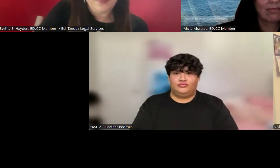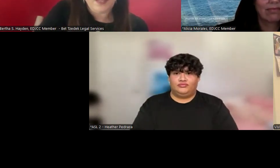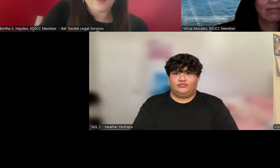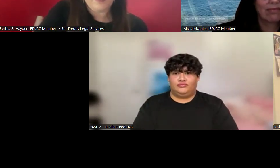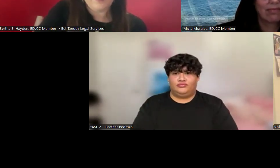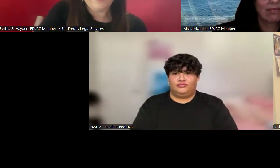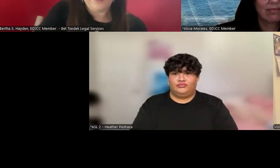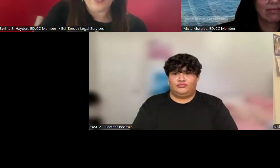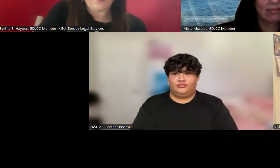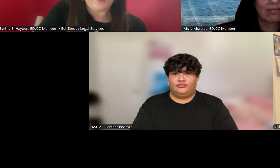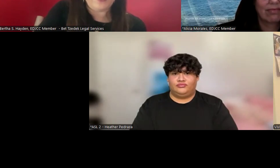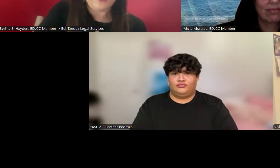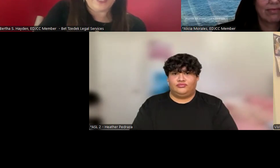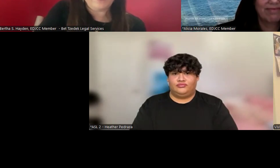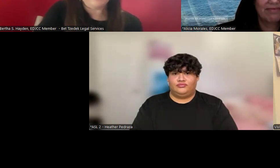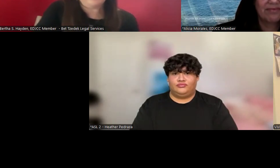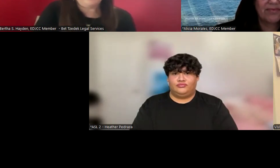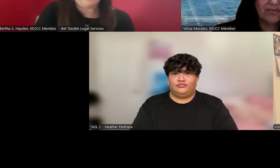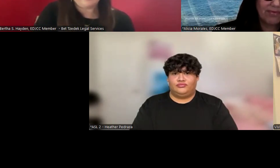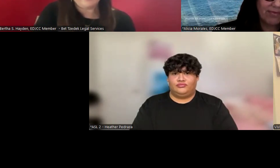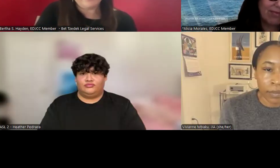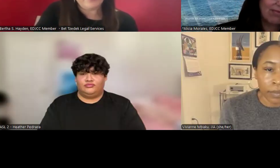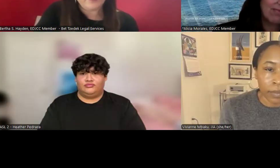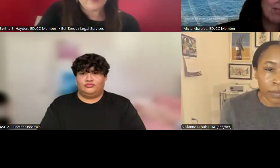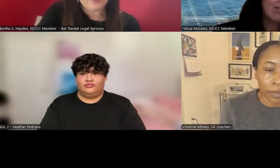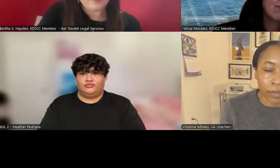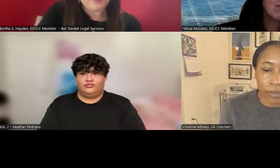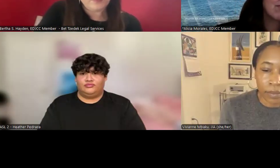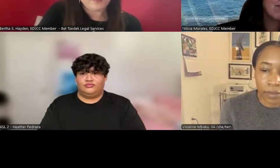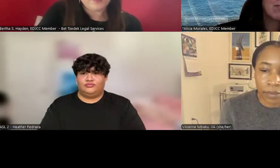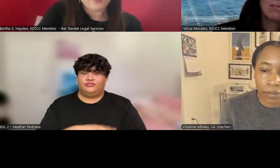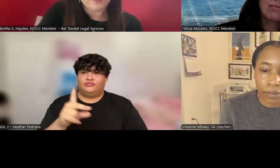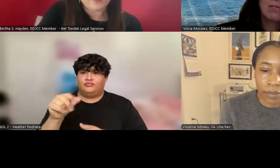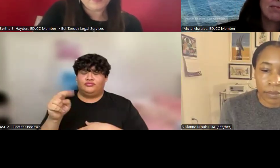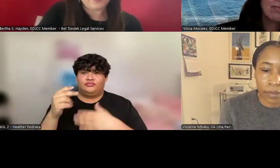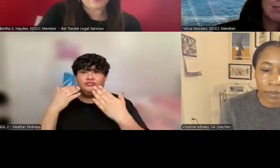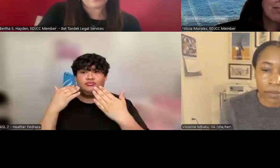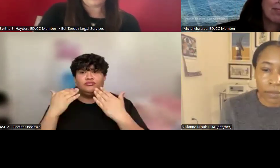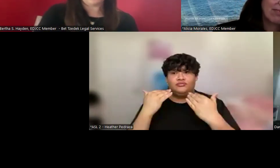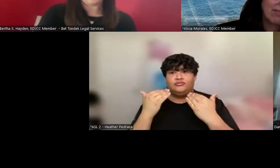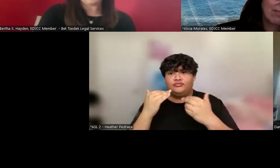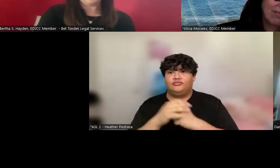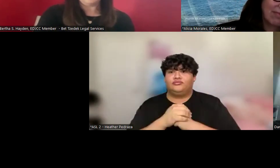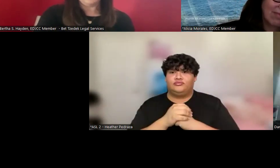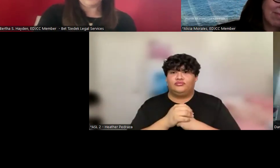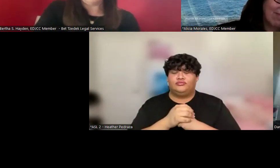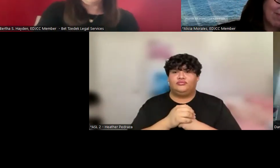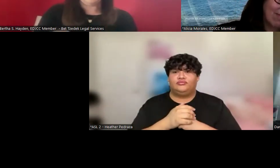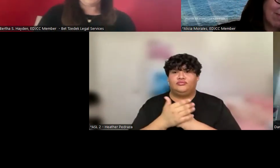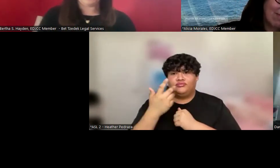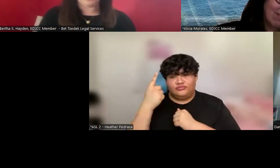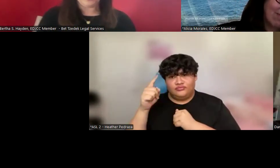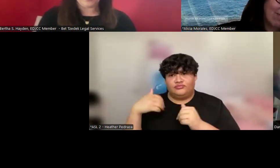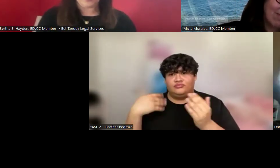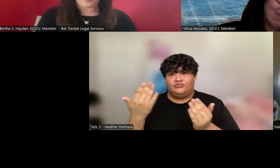Thank you. Thank you, Vivian. Dan? Yeah, thank you. And I appreciate the opportunity to